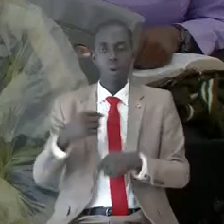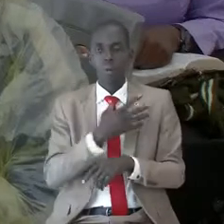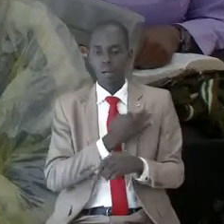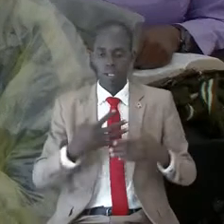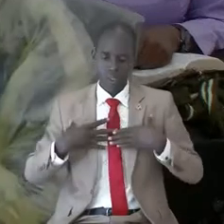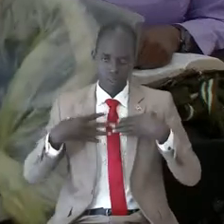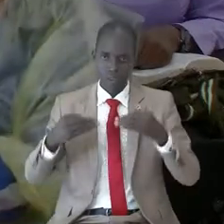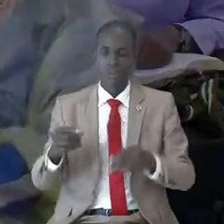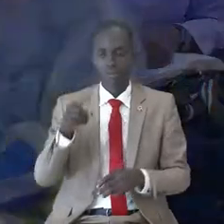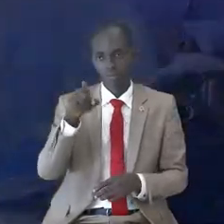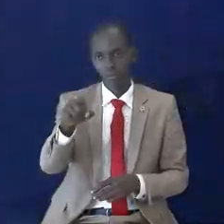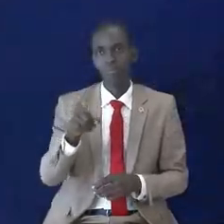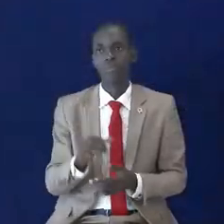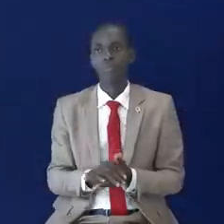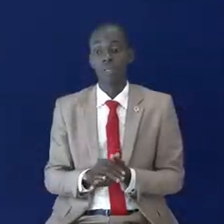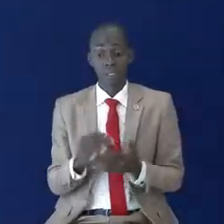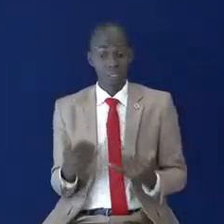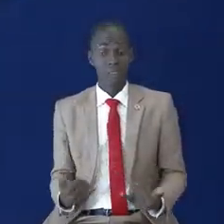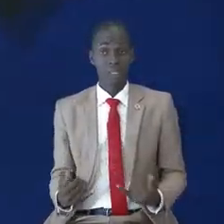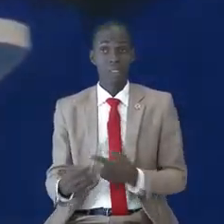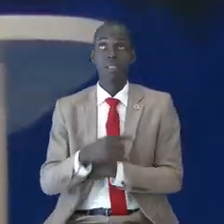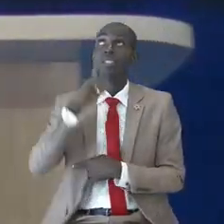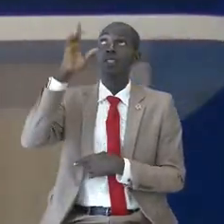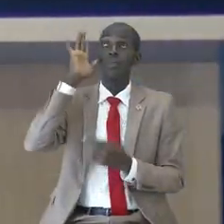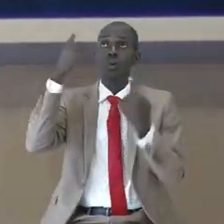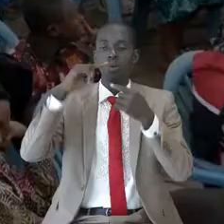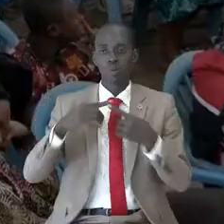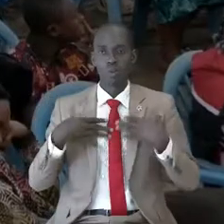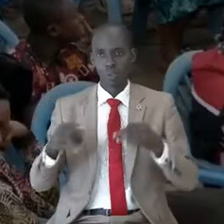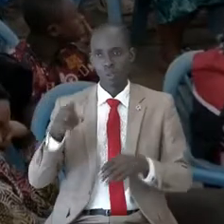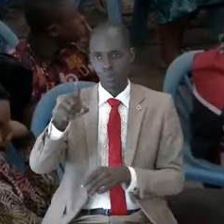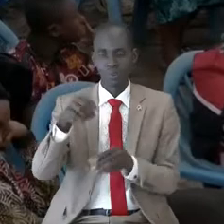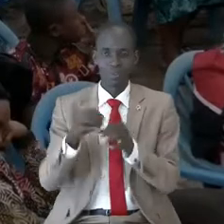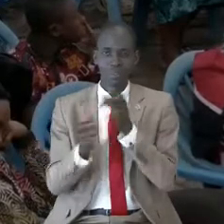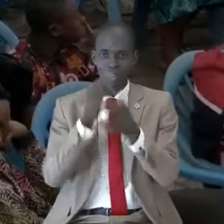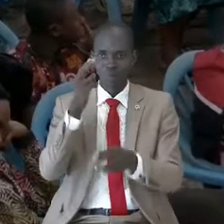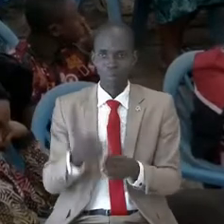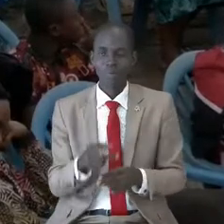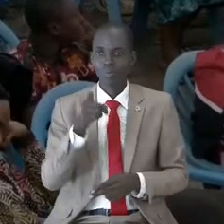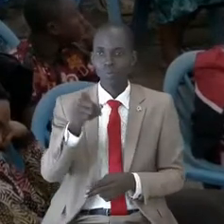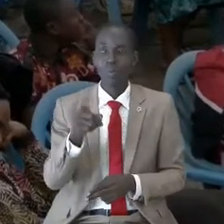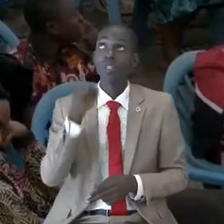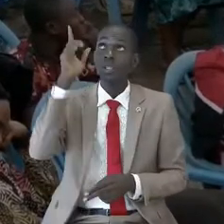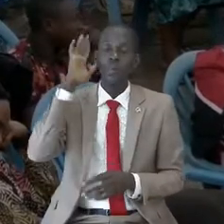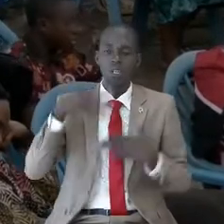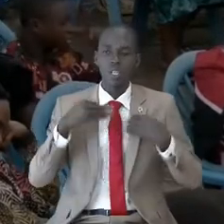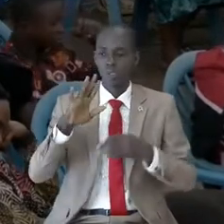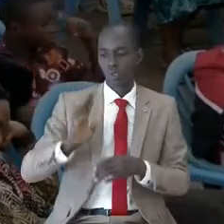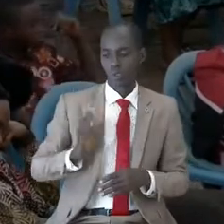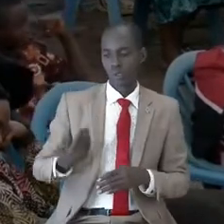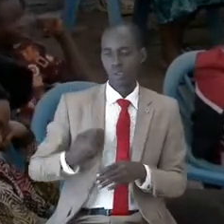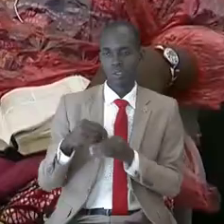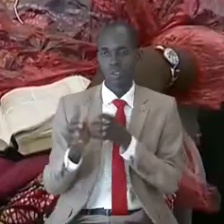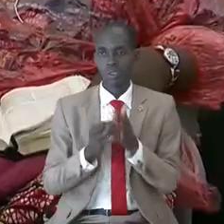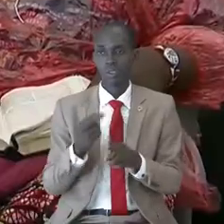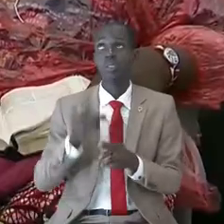heal him. This day, he'll come and heal you. He'll heal your soul. He'll heal your